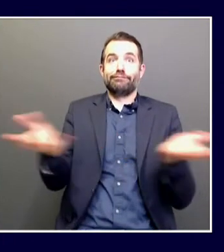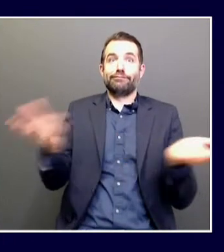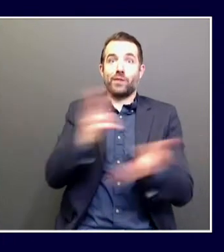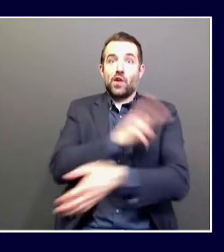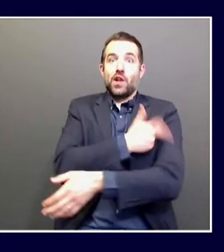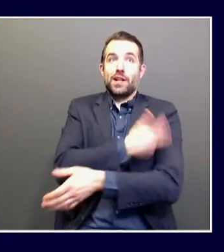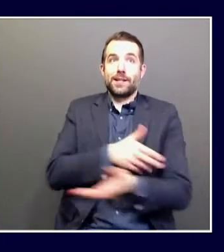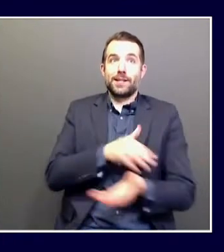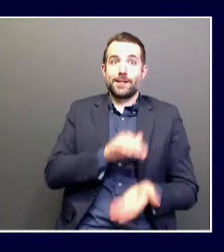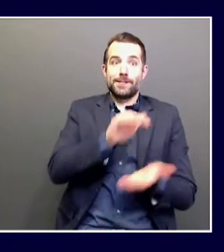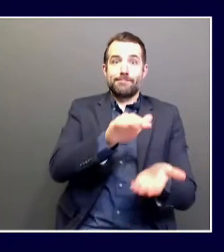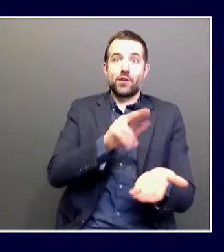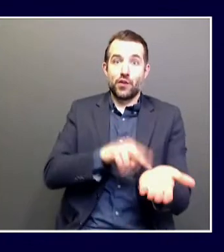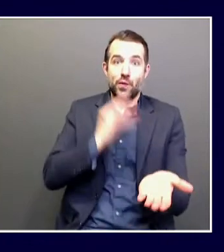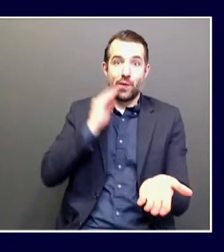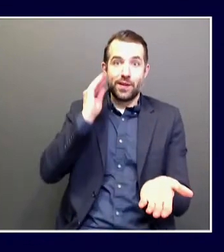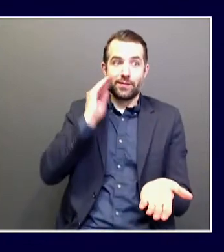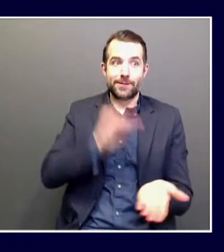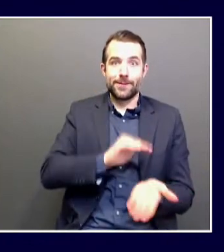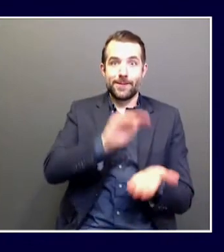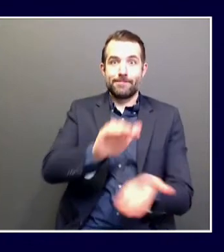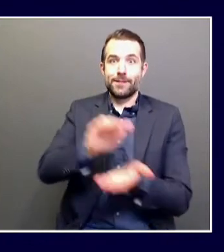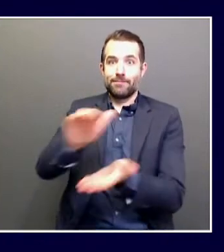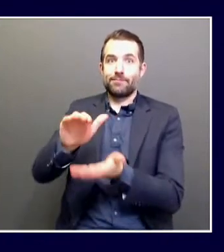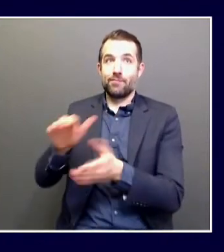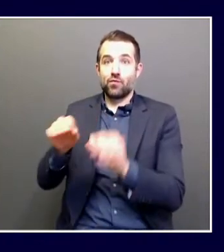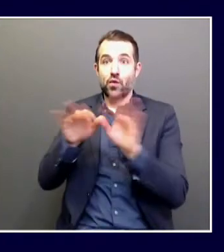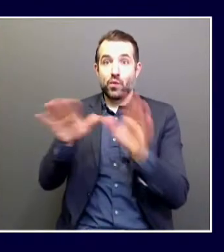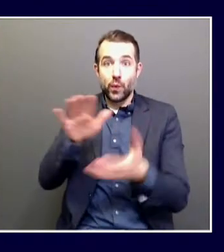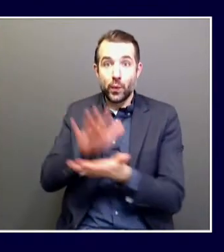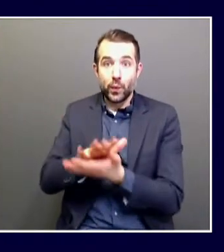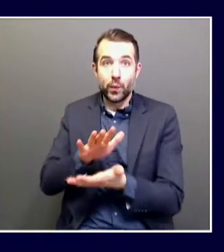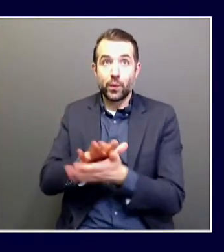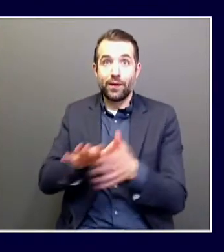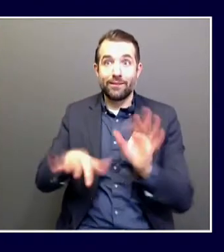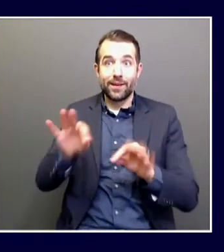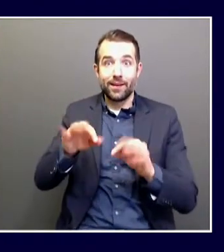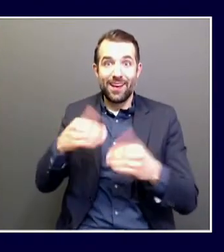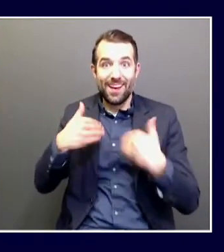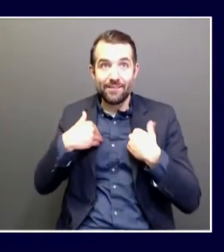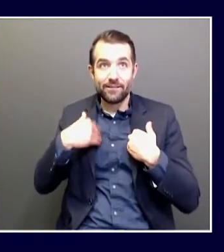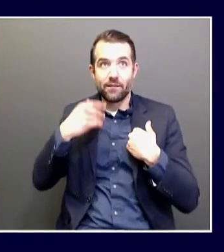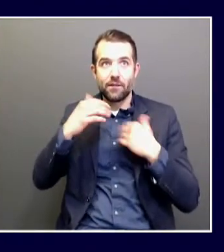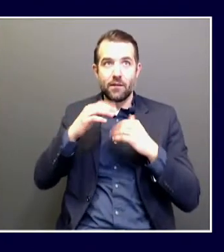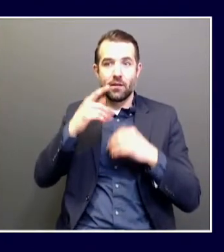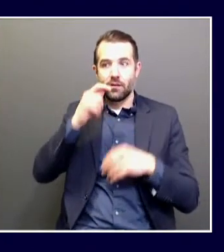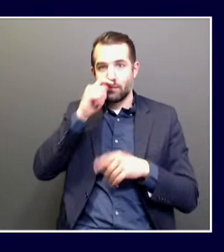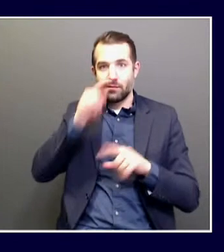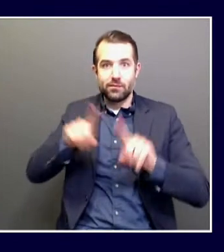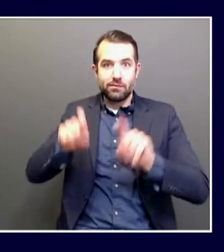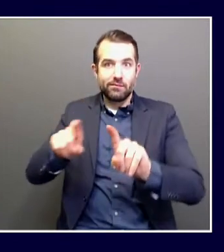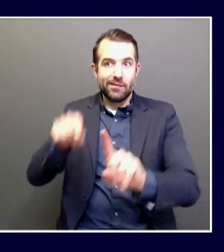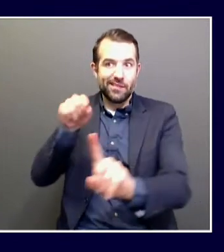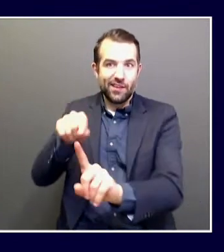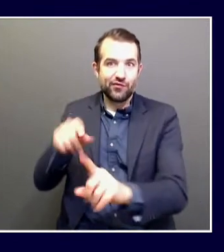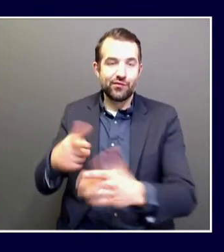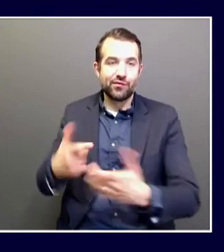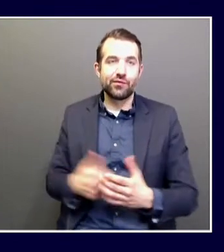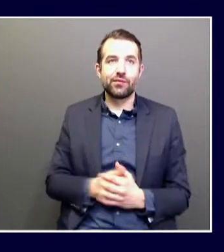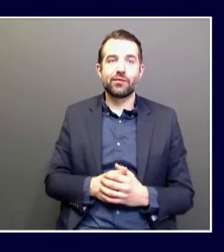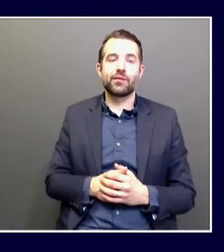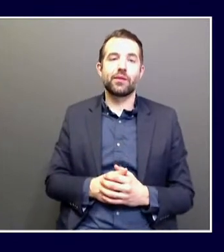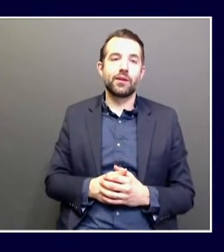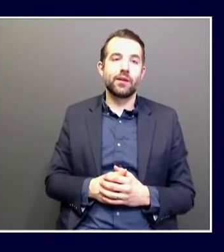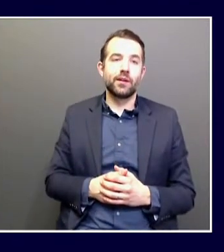having an outbreak, or to schools if they detect positives in the pooled testing. What we have a little bit more ability to stand